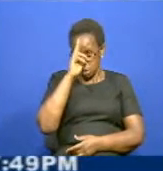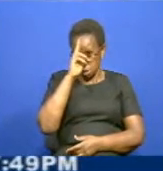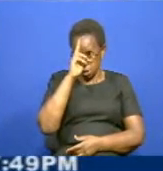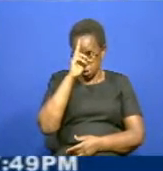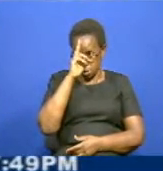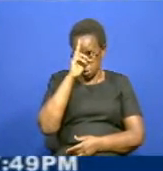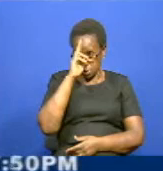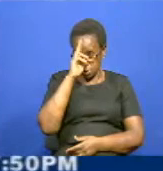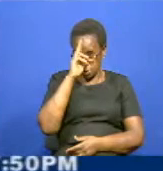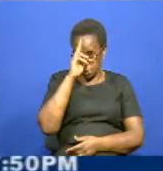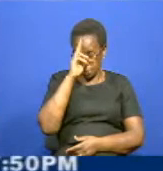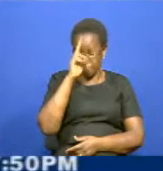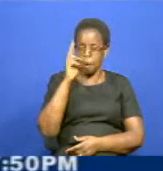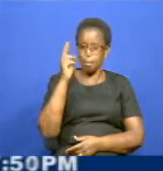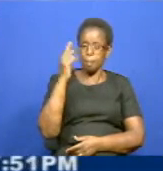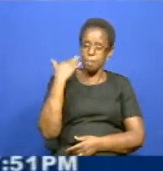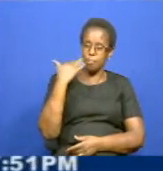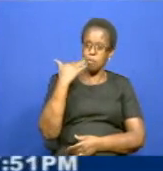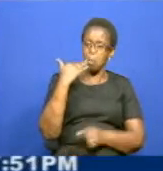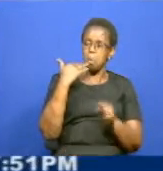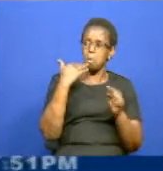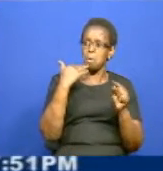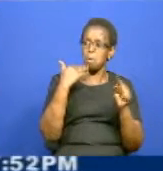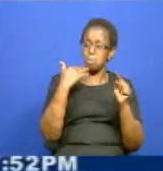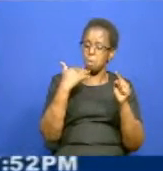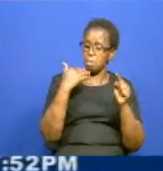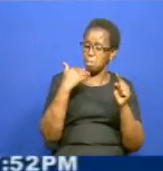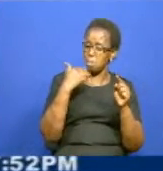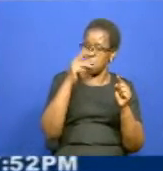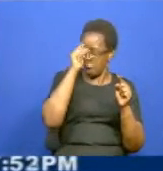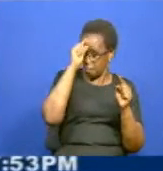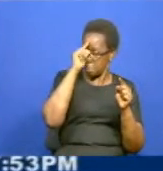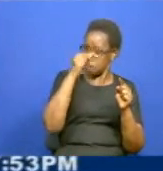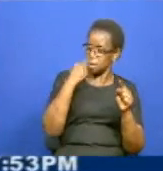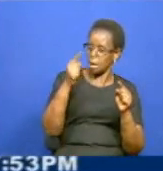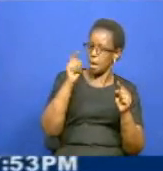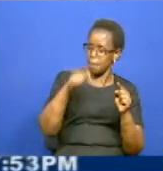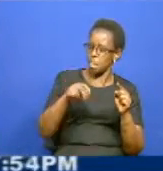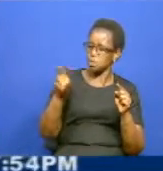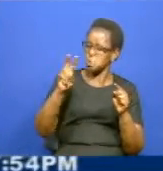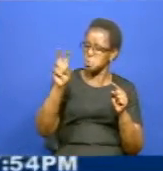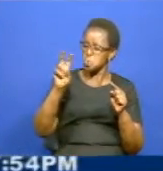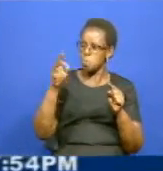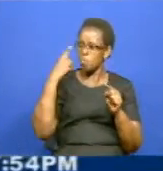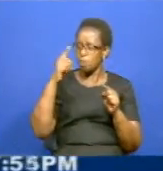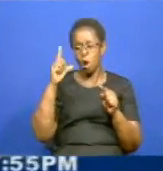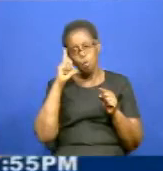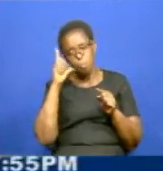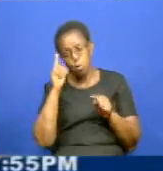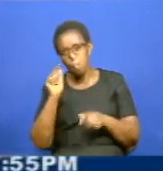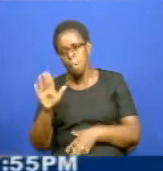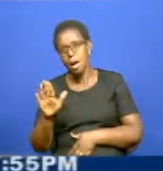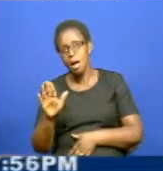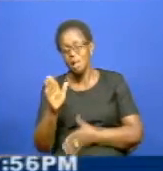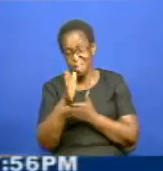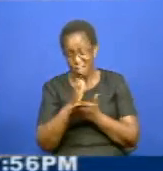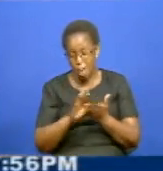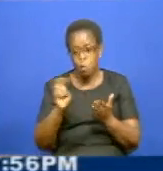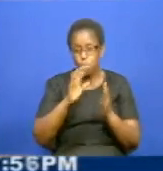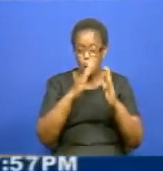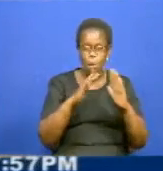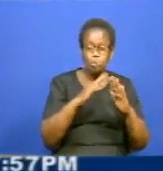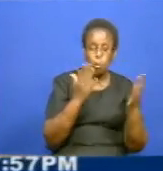actually told that they have to look for their own accommodation, and some of them are living in the slums of Nairobi and other parts of the country